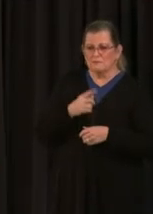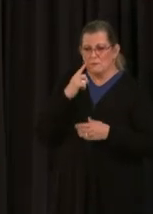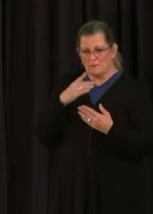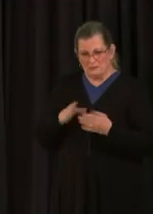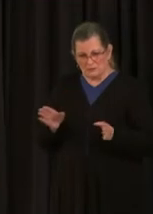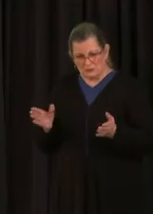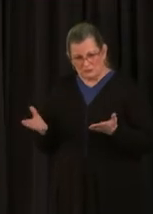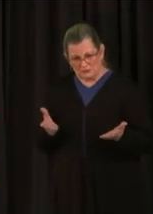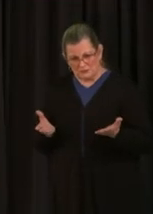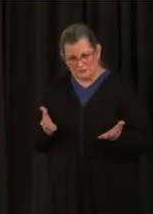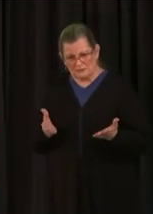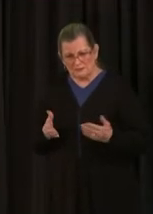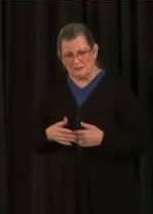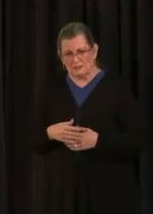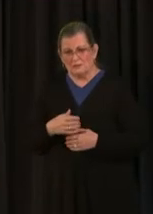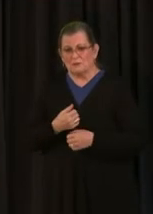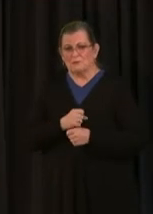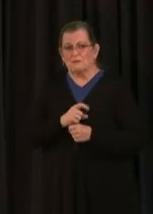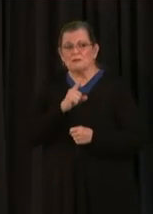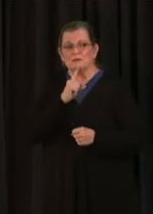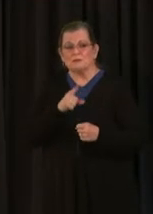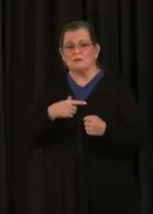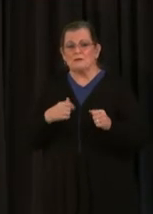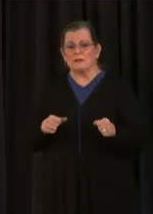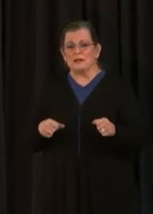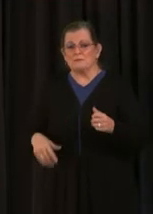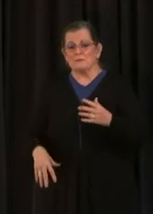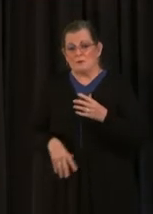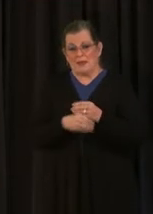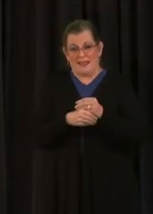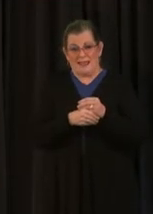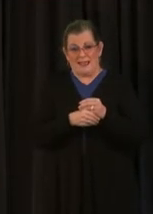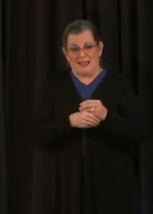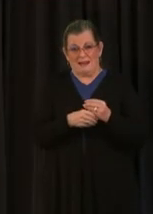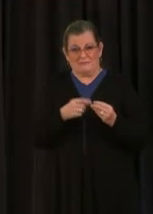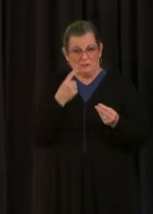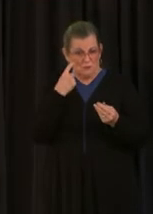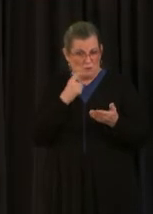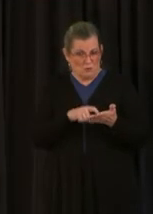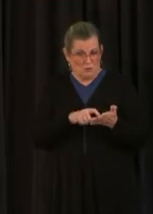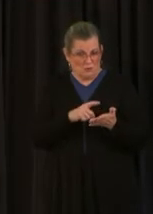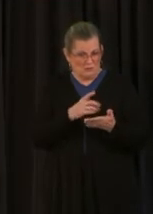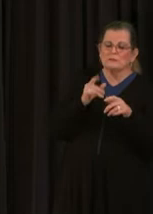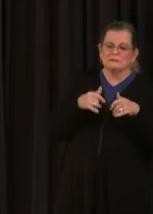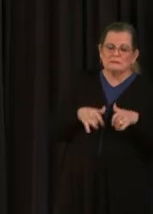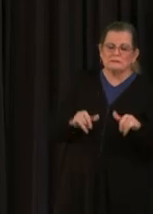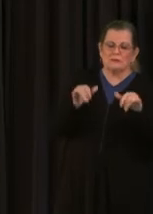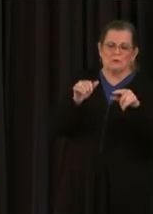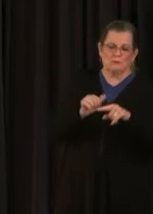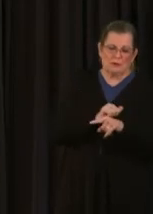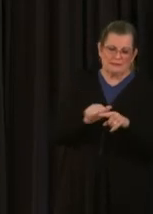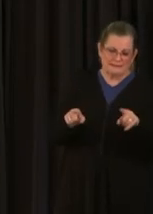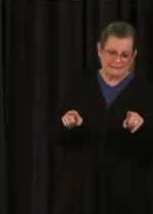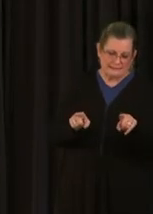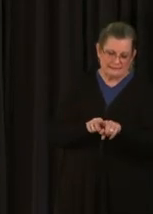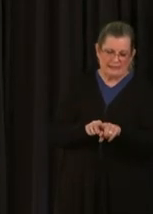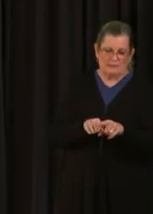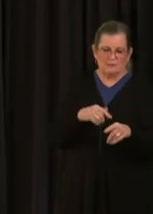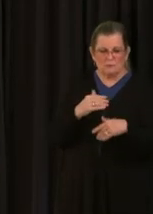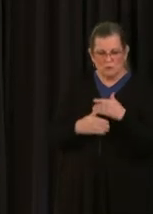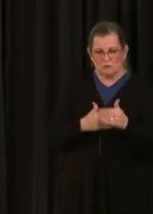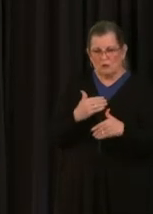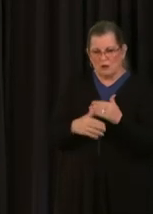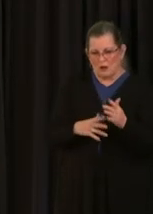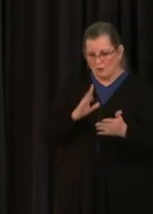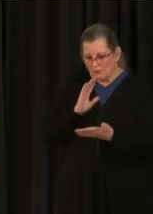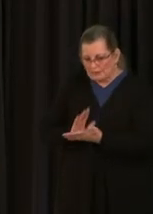of bus operator assault, but also serves to keep our bus operators out of